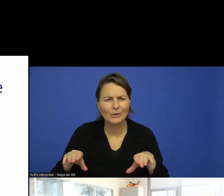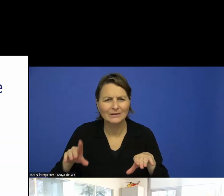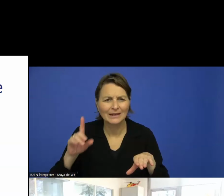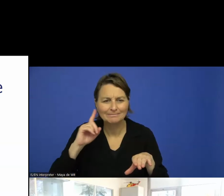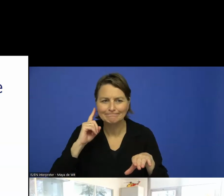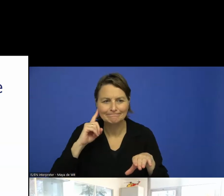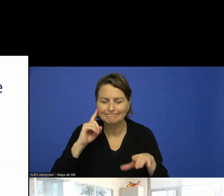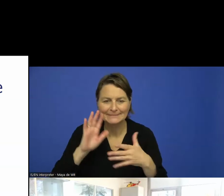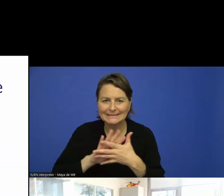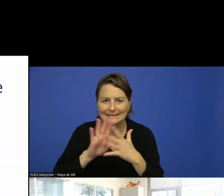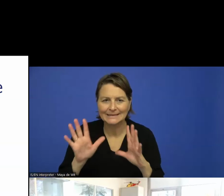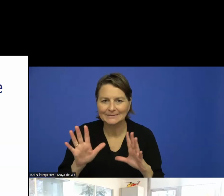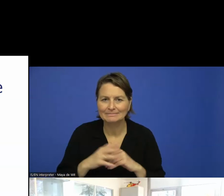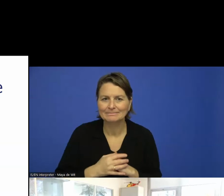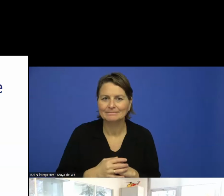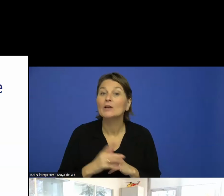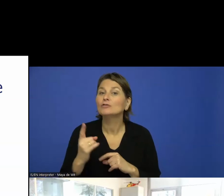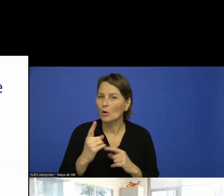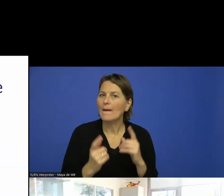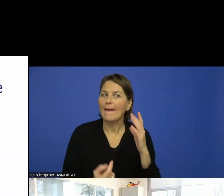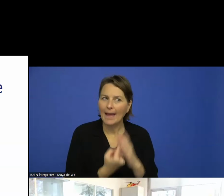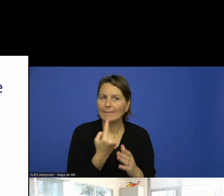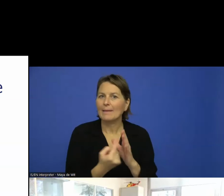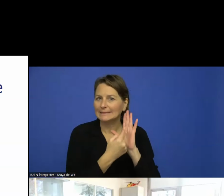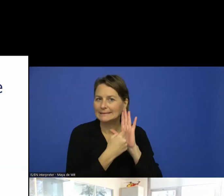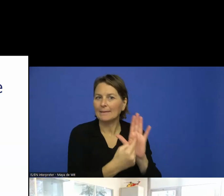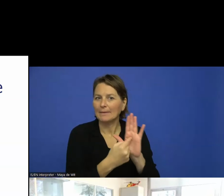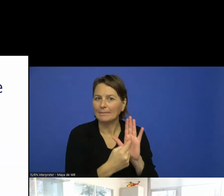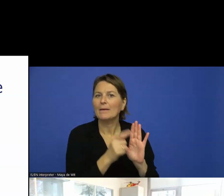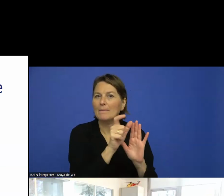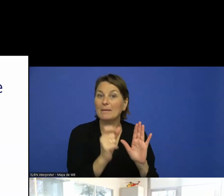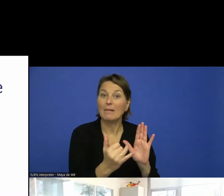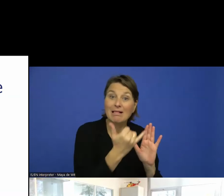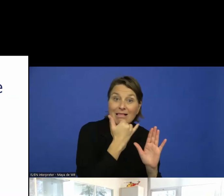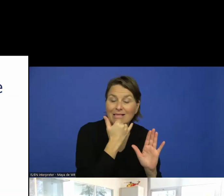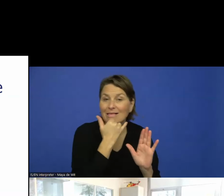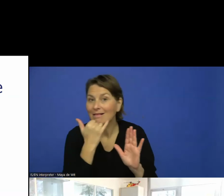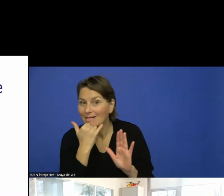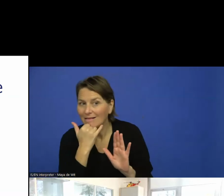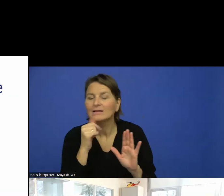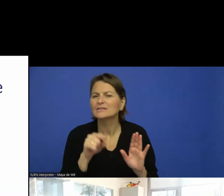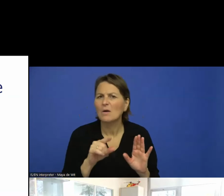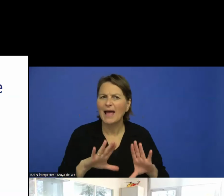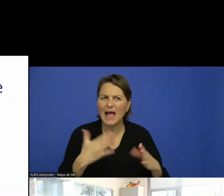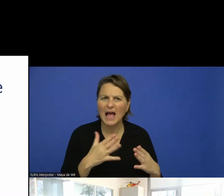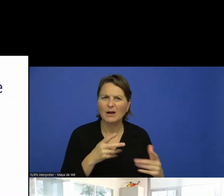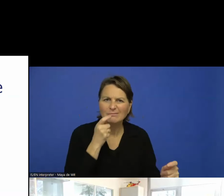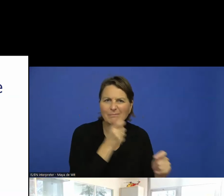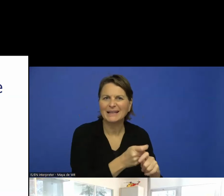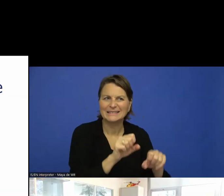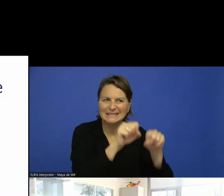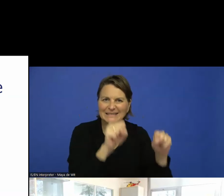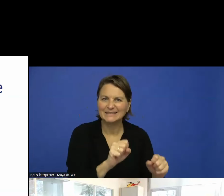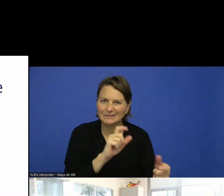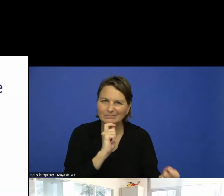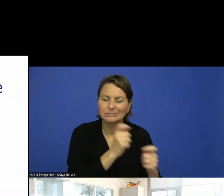make mistakes. So how do we then help them, help the system to accommodate that? So the questions, what